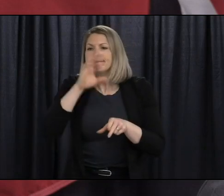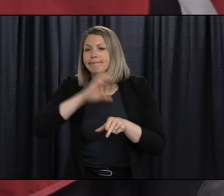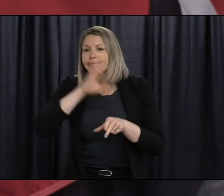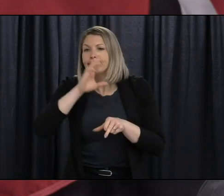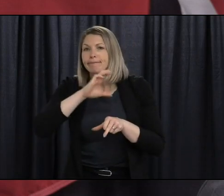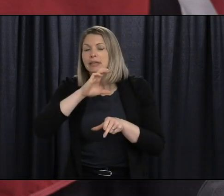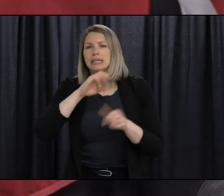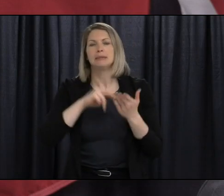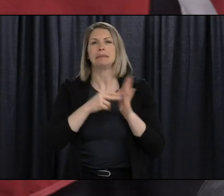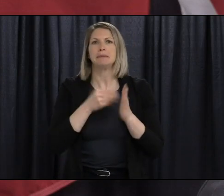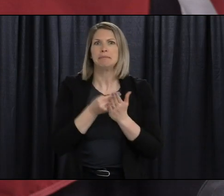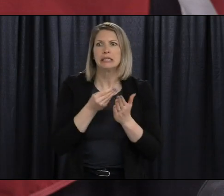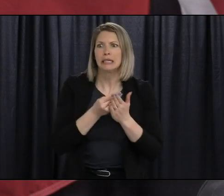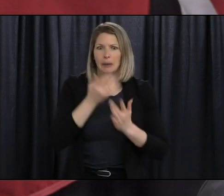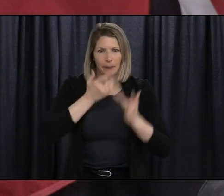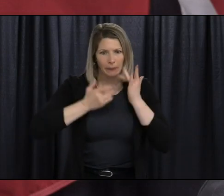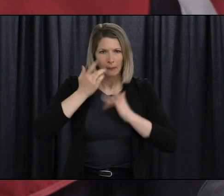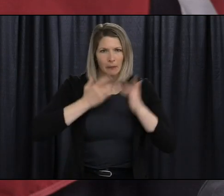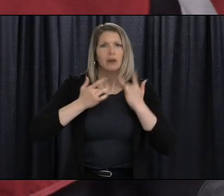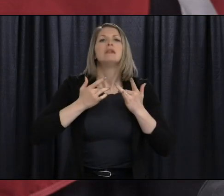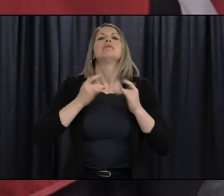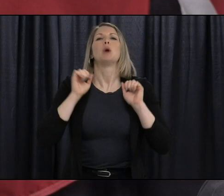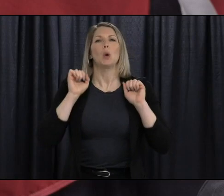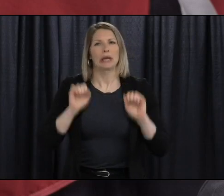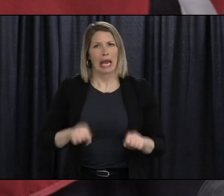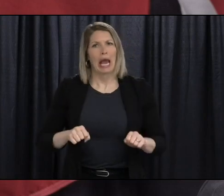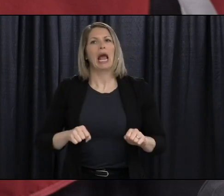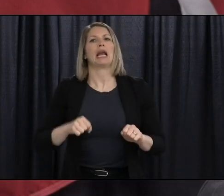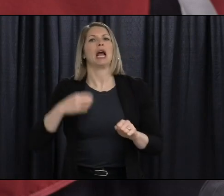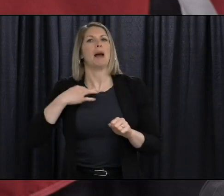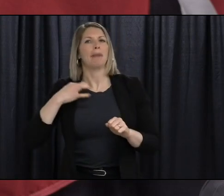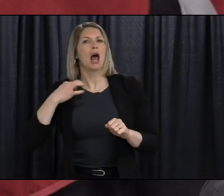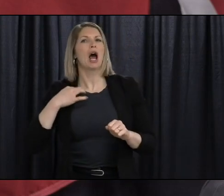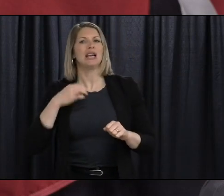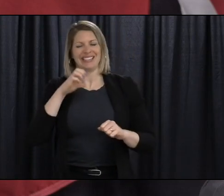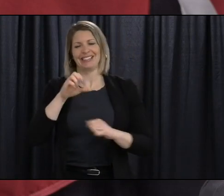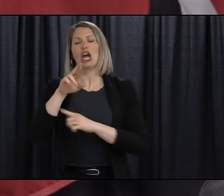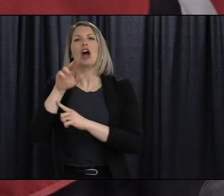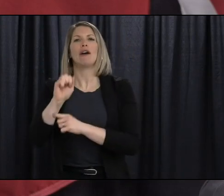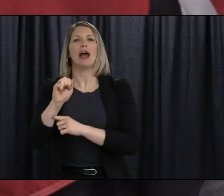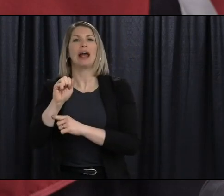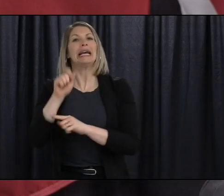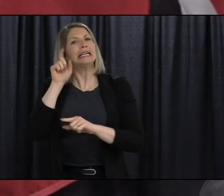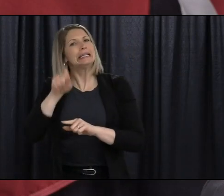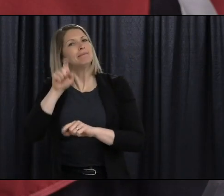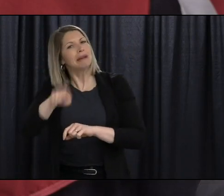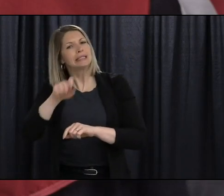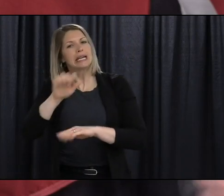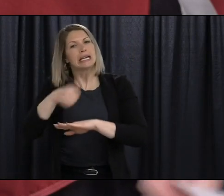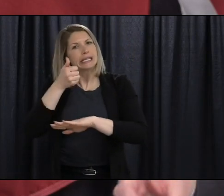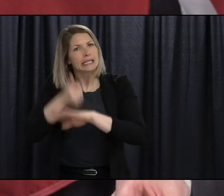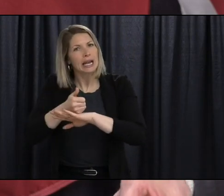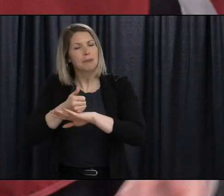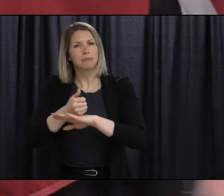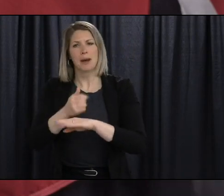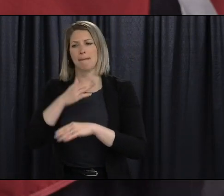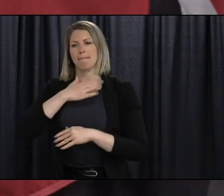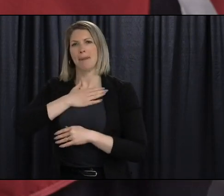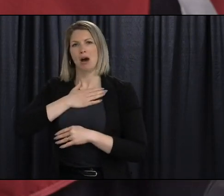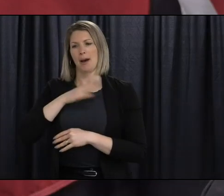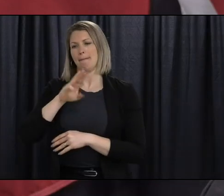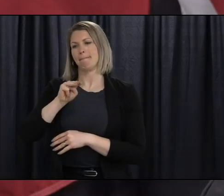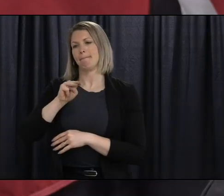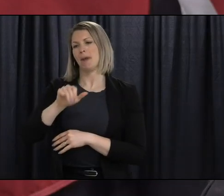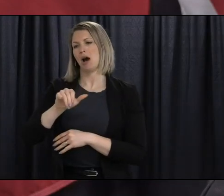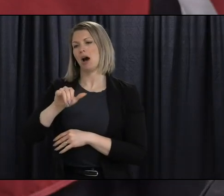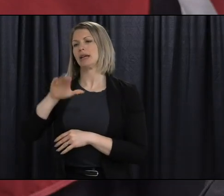you should ensure you have a MyCRA account. Set it up with your current banking and address information. This is a way